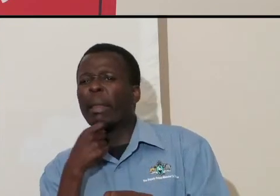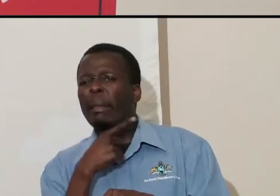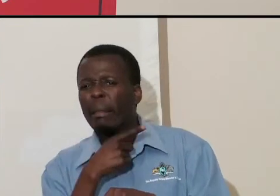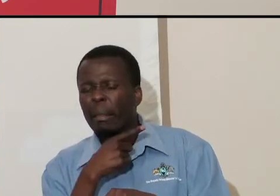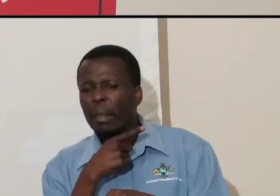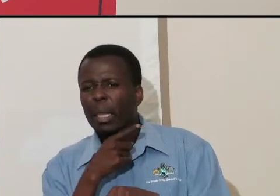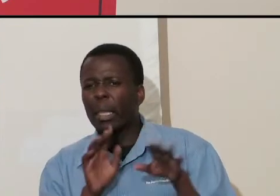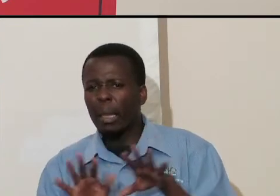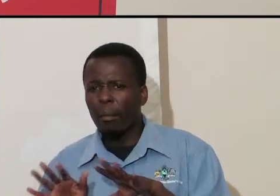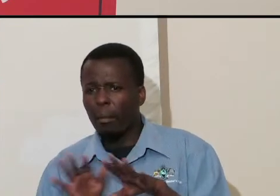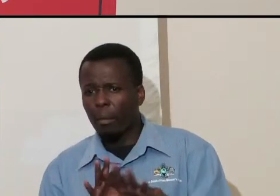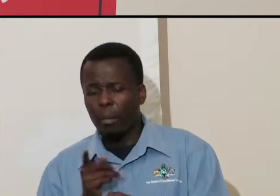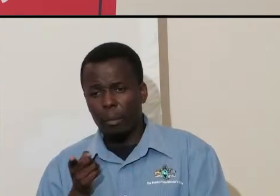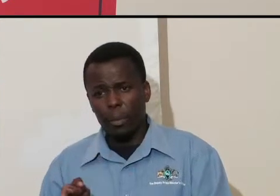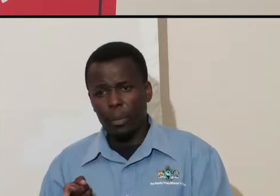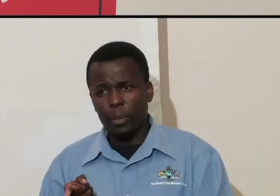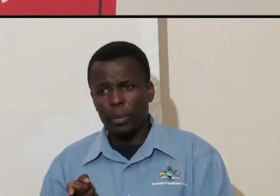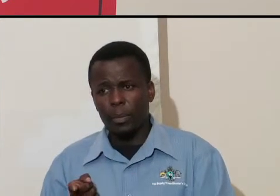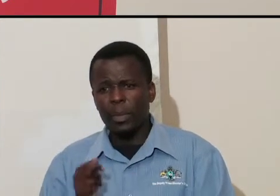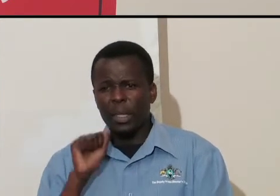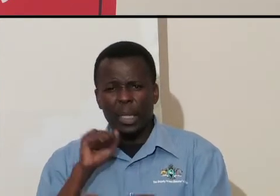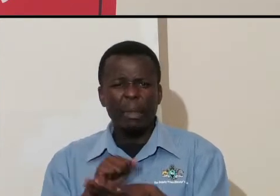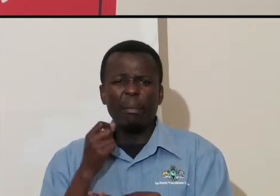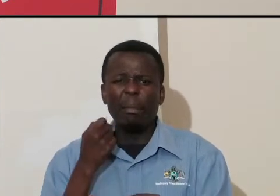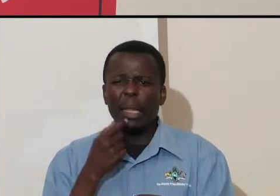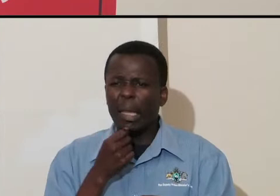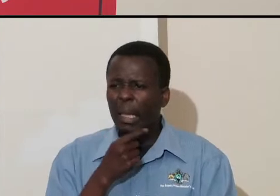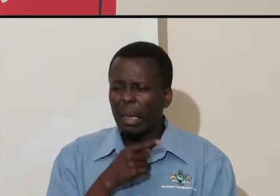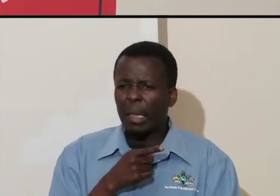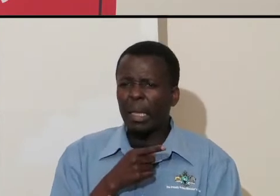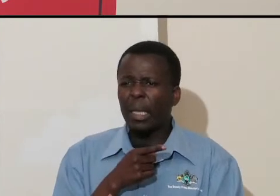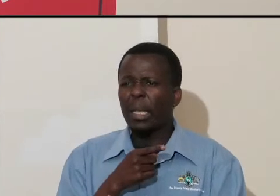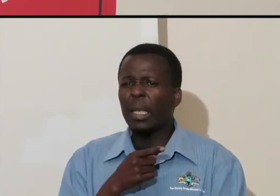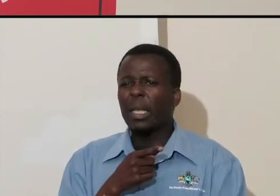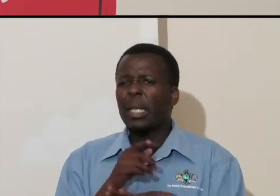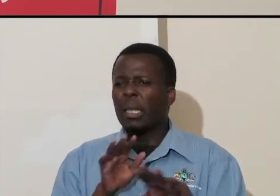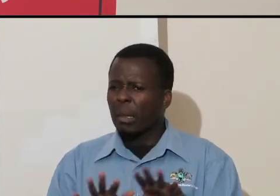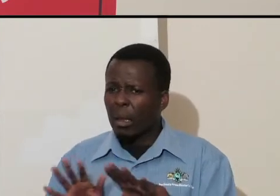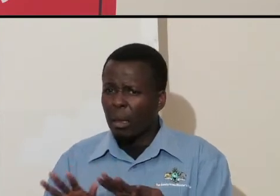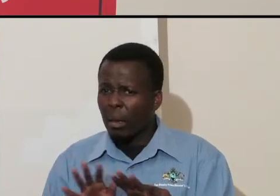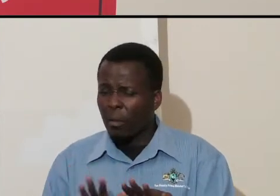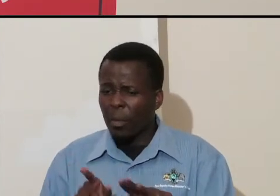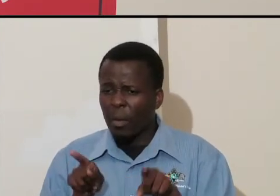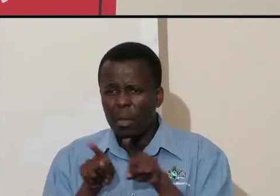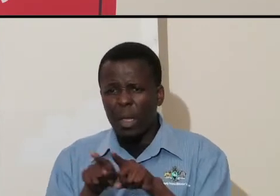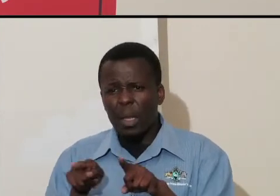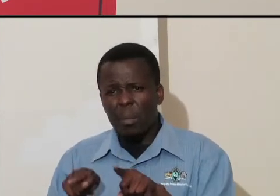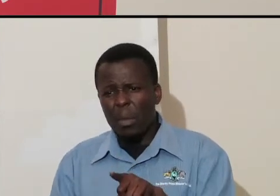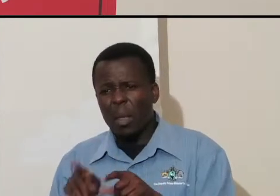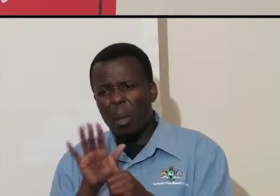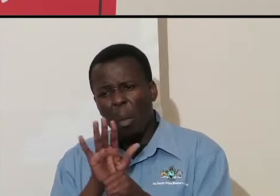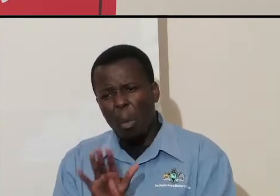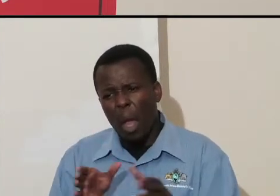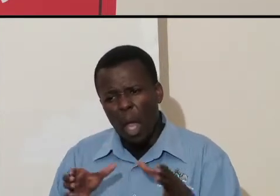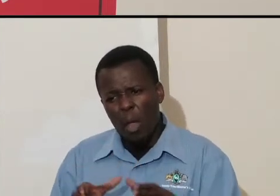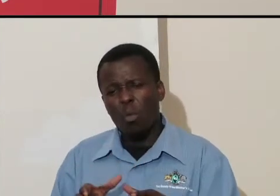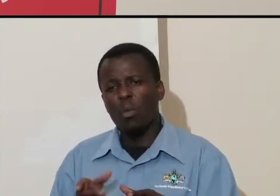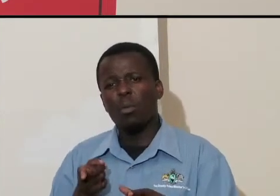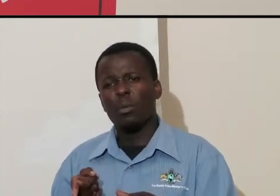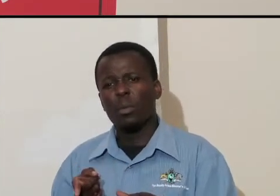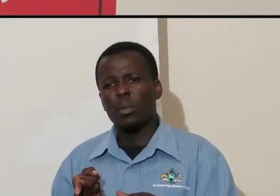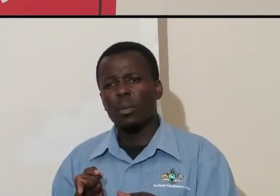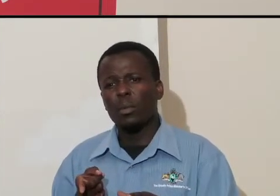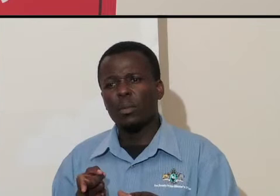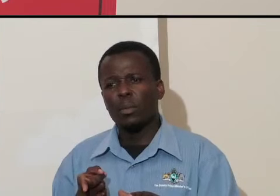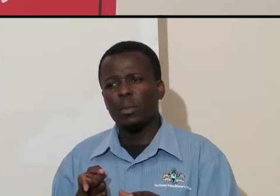AIDS response can be easily reversed if the vulnerable groups, being the key population,